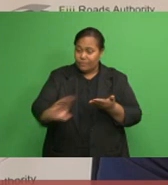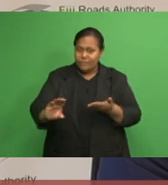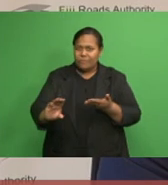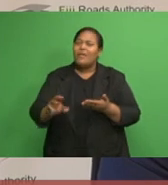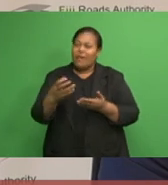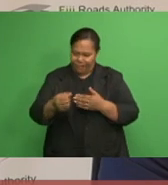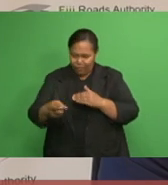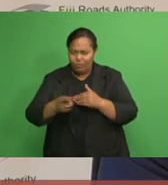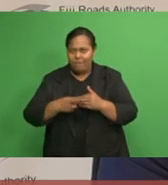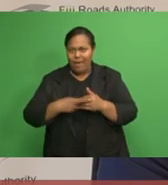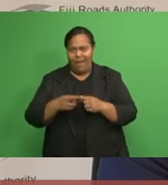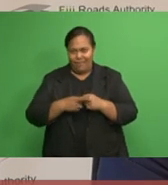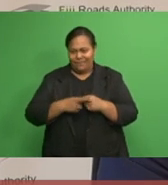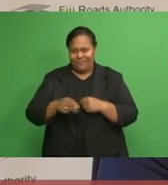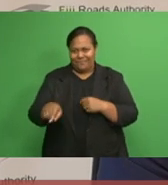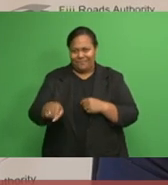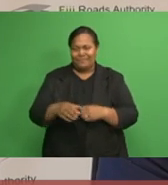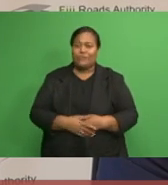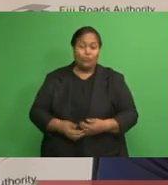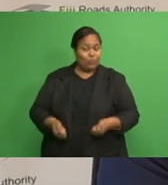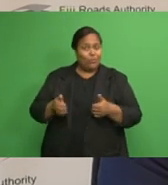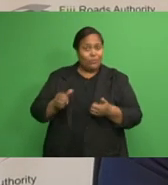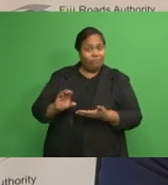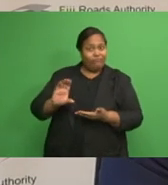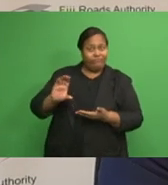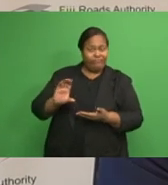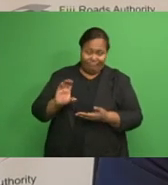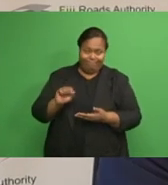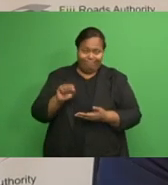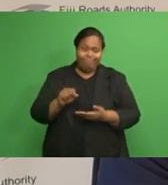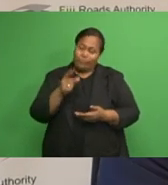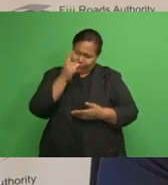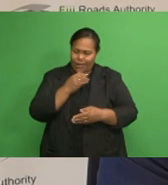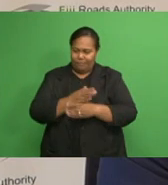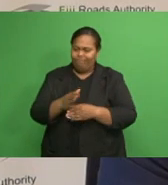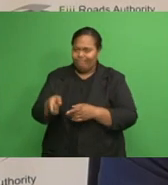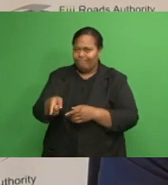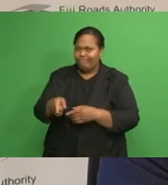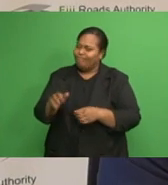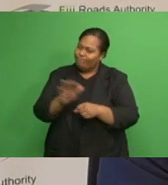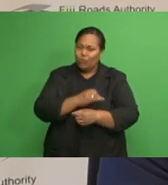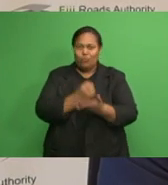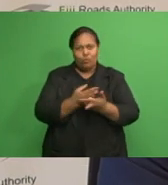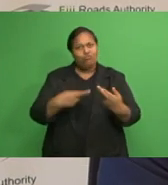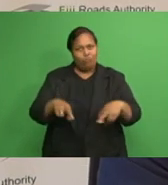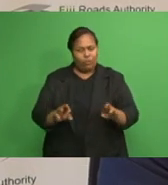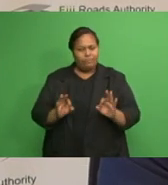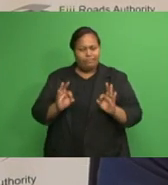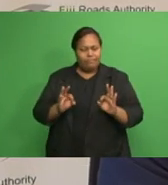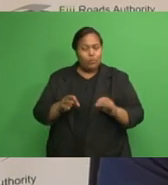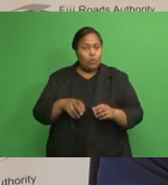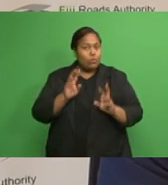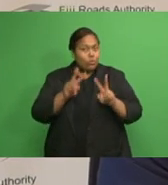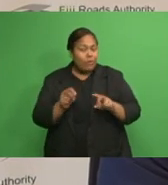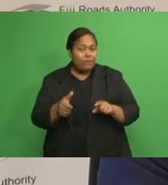budget is good. We can work with that, and we can make sure the roads are maintained in a safe condition. But